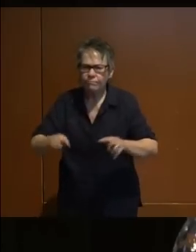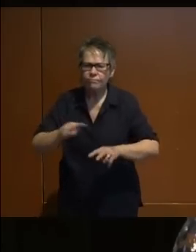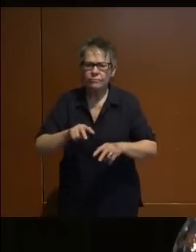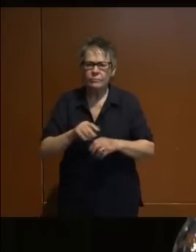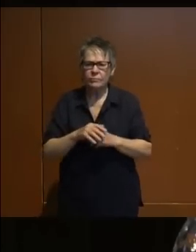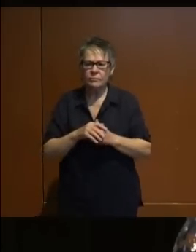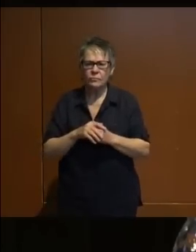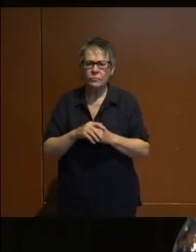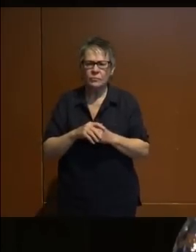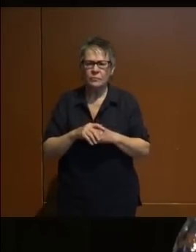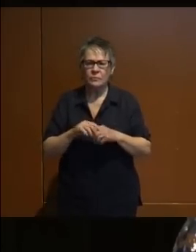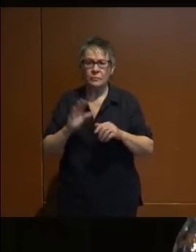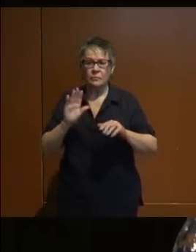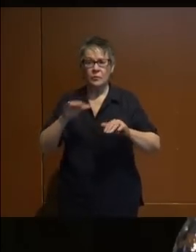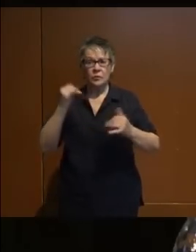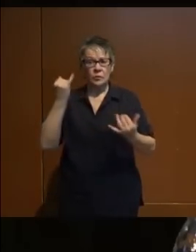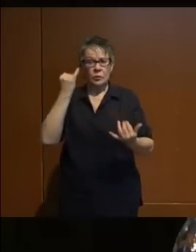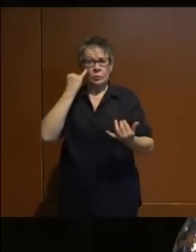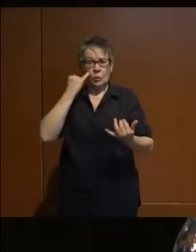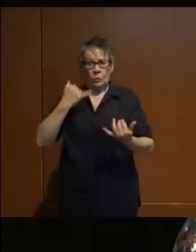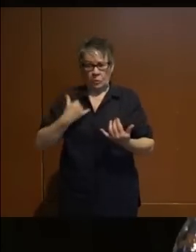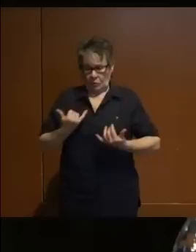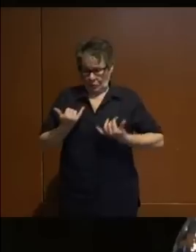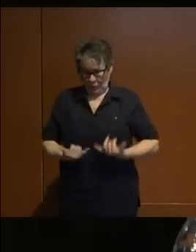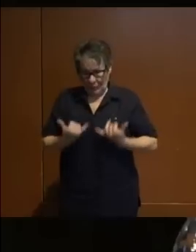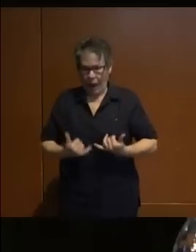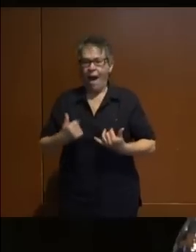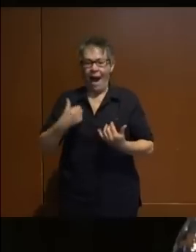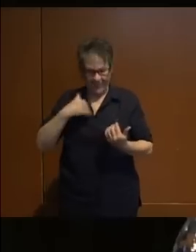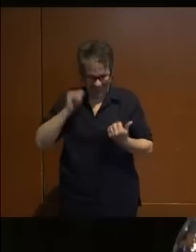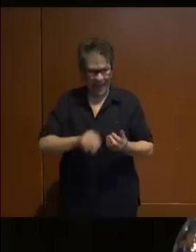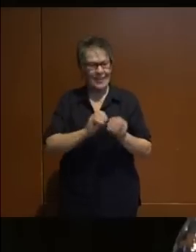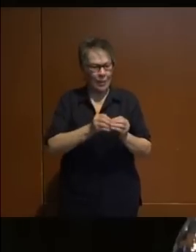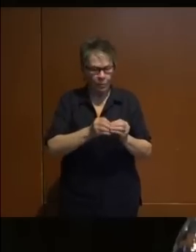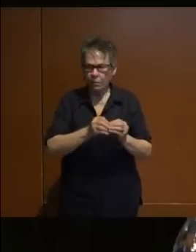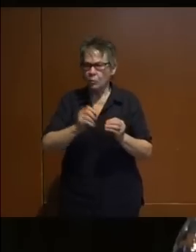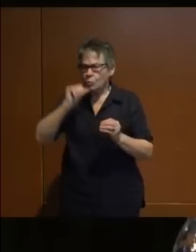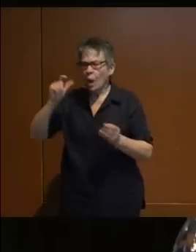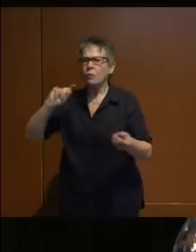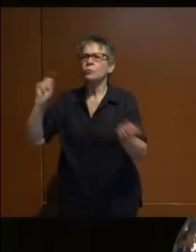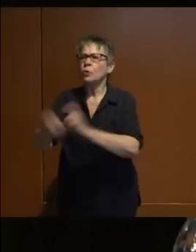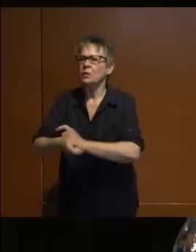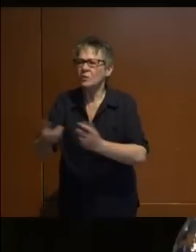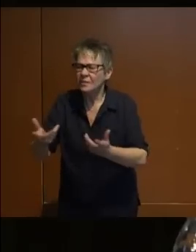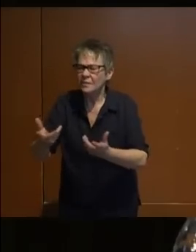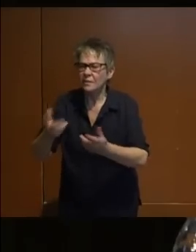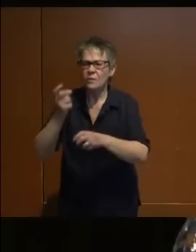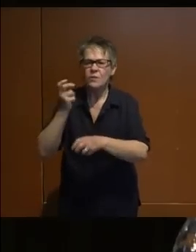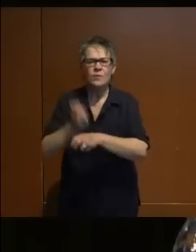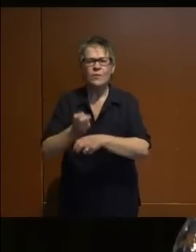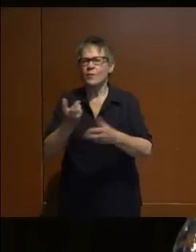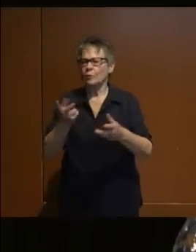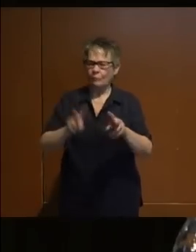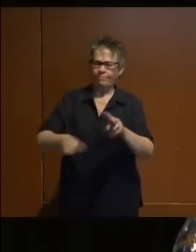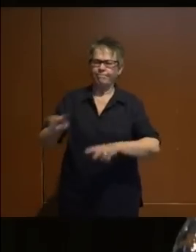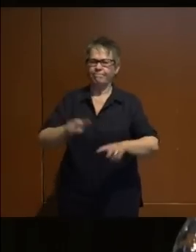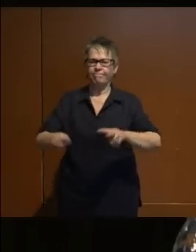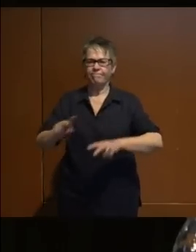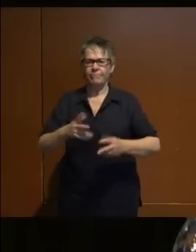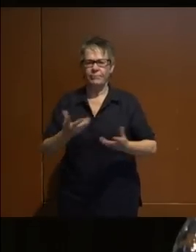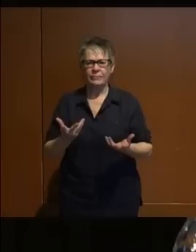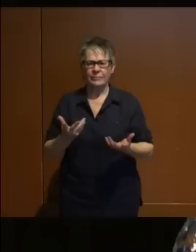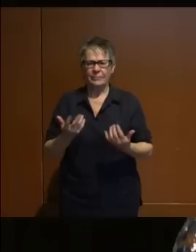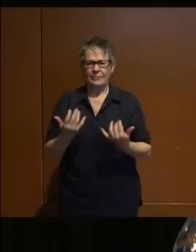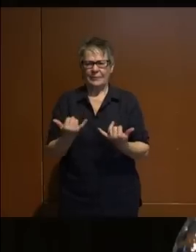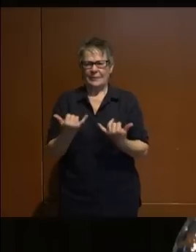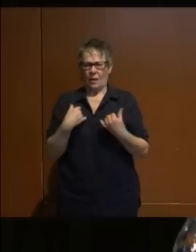into the modeling model itself. So again, we continue to monitor these cases, and we have to